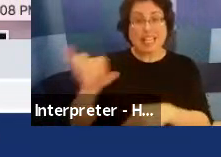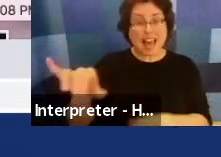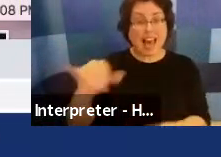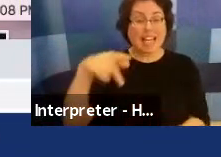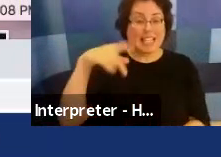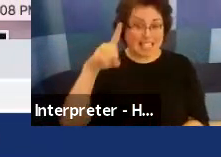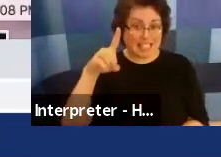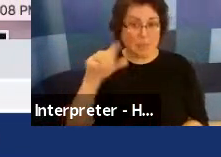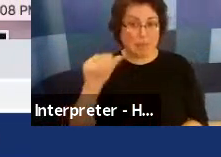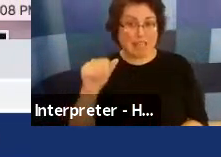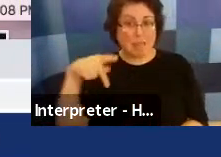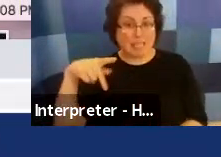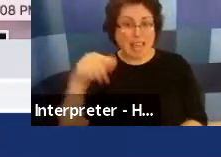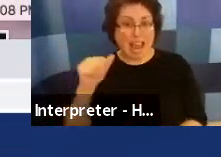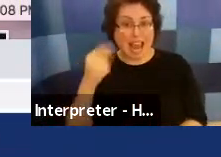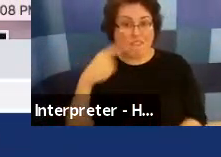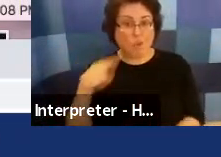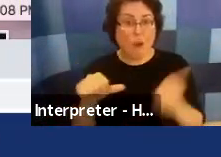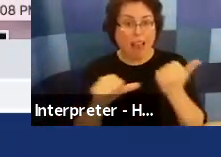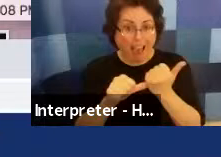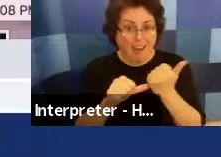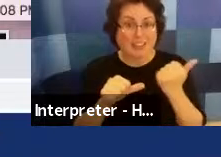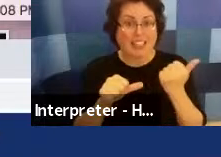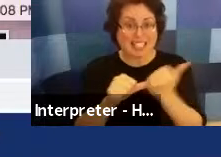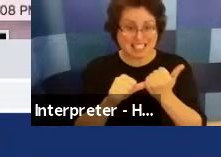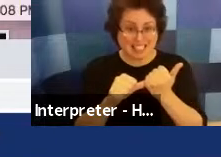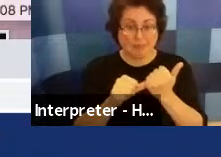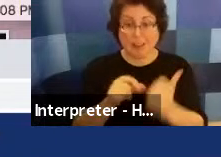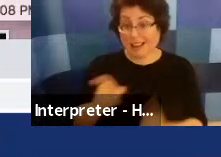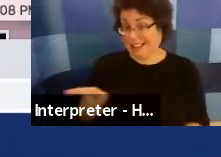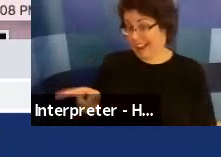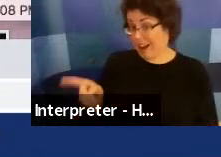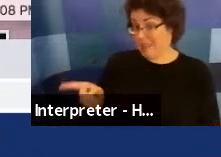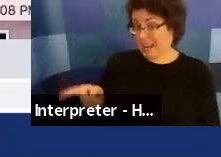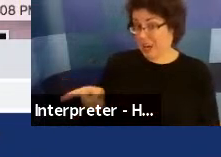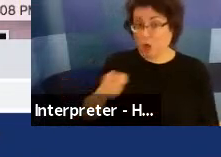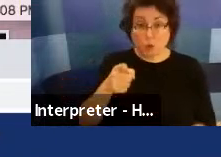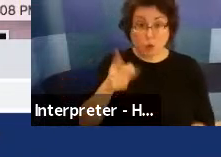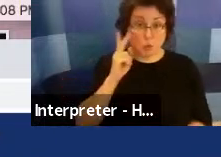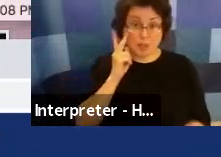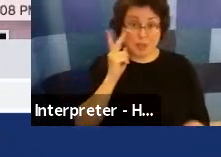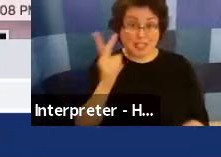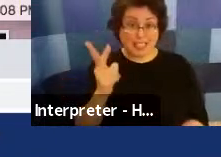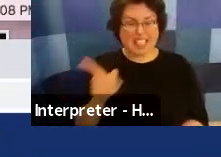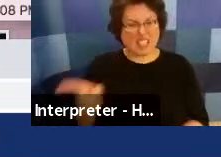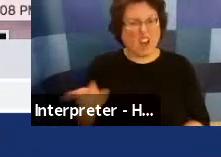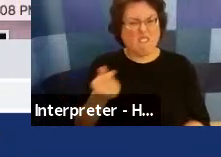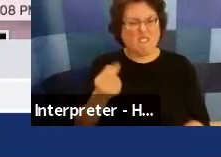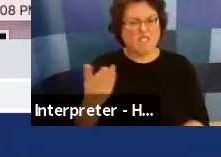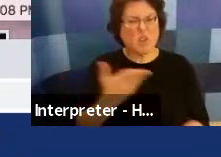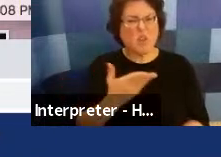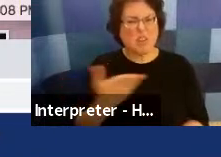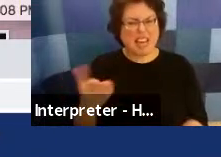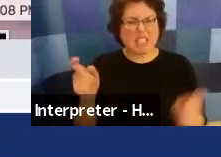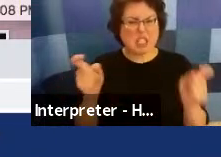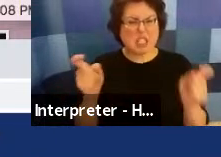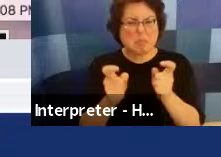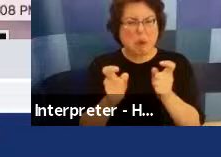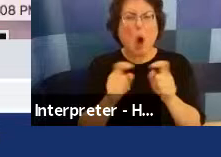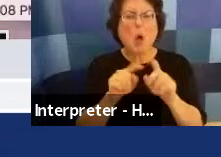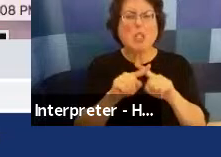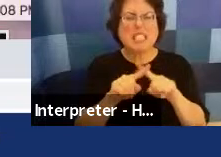advocacy. And then you'll see down here exploring our site. I think you're going to see here a couple of things. The Small